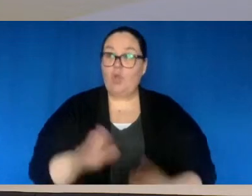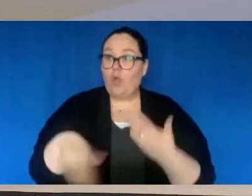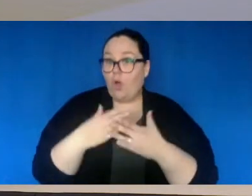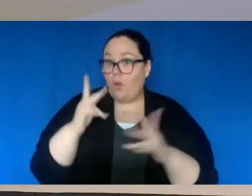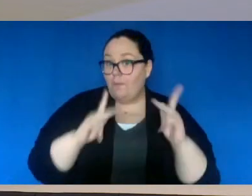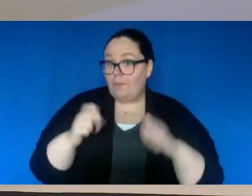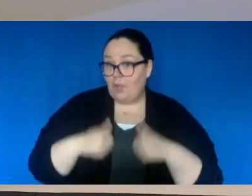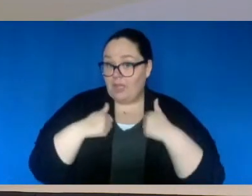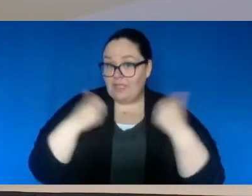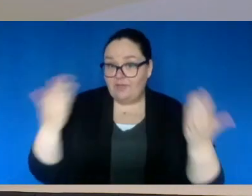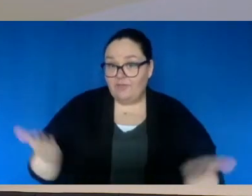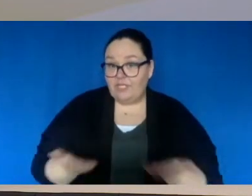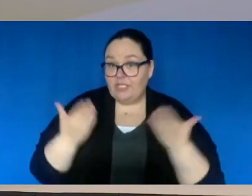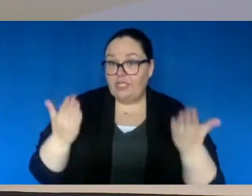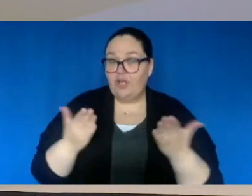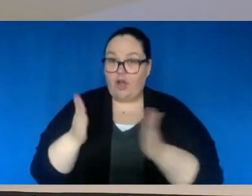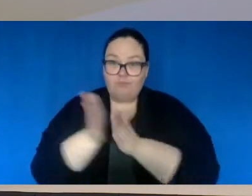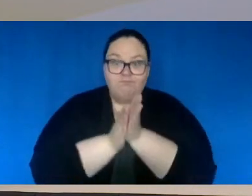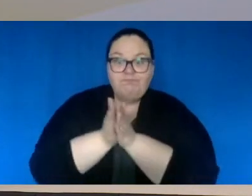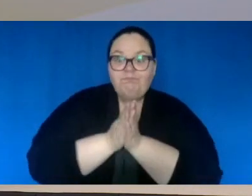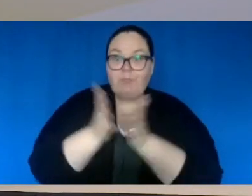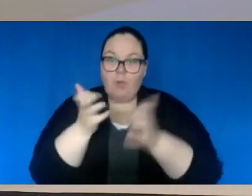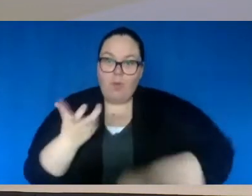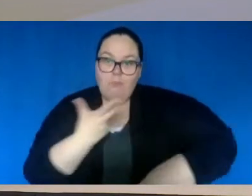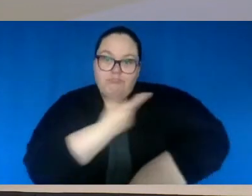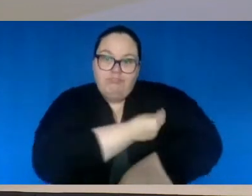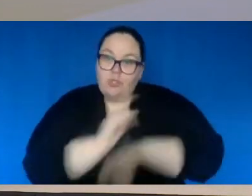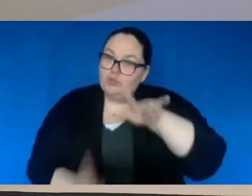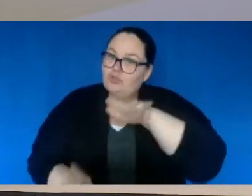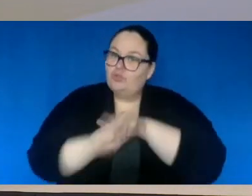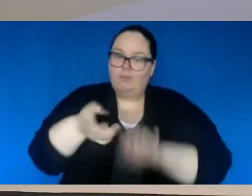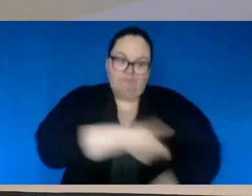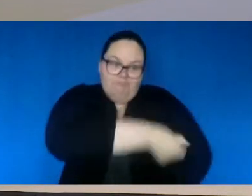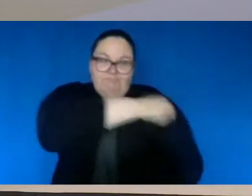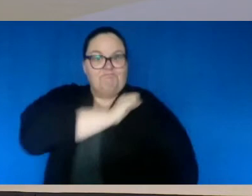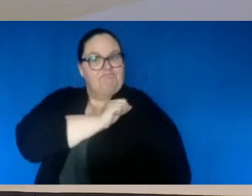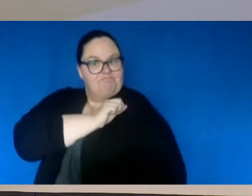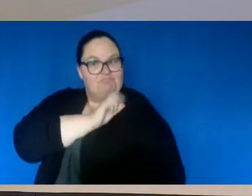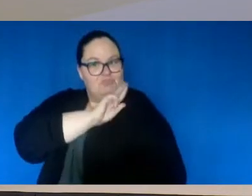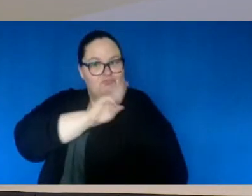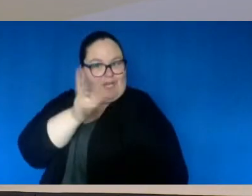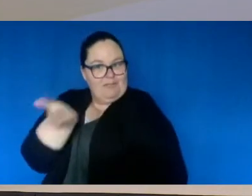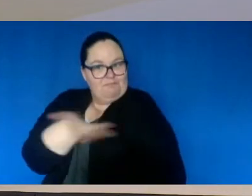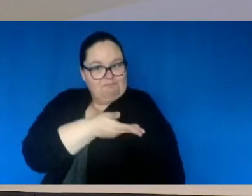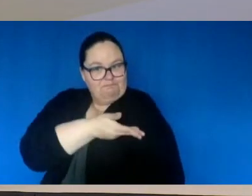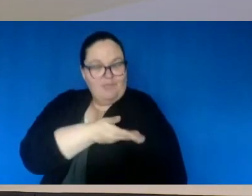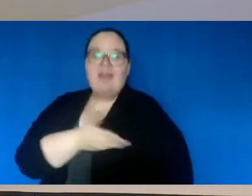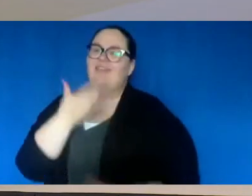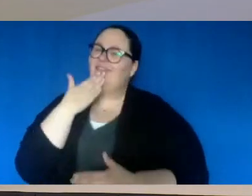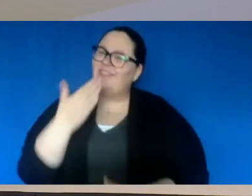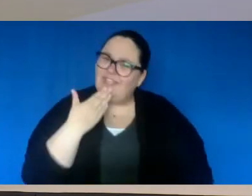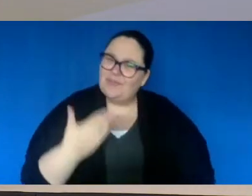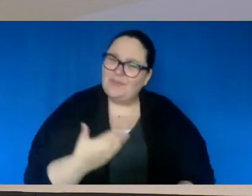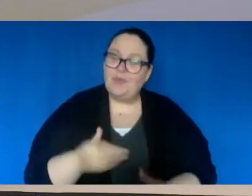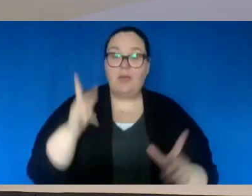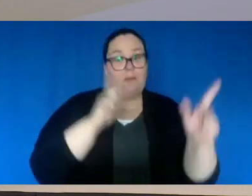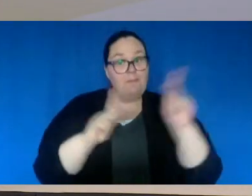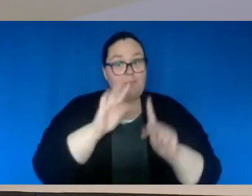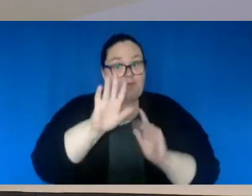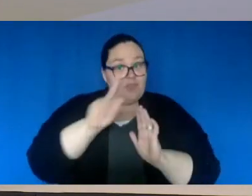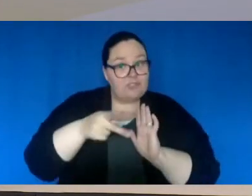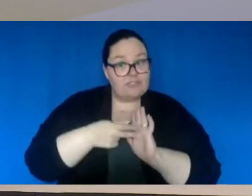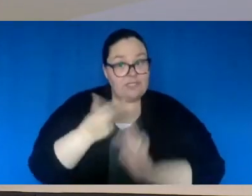who are eager to be immunized and are showing up for your appointments with your sleeves rolled up. It's important that people receive their second